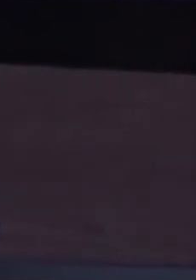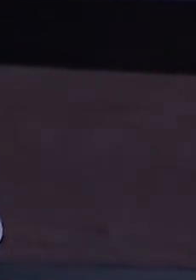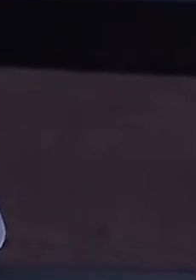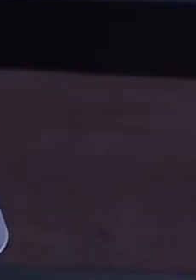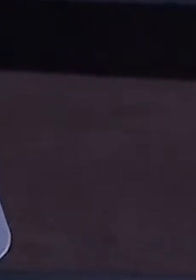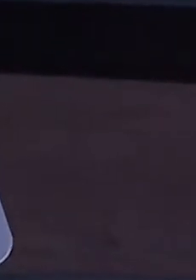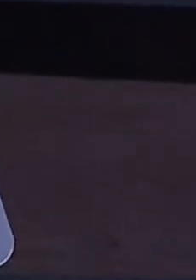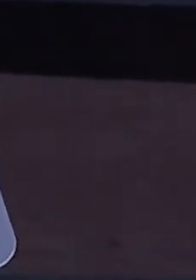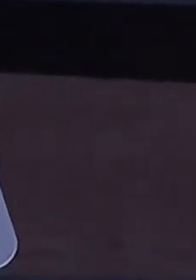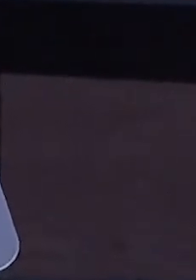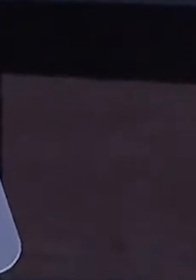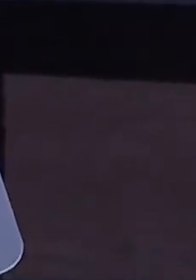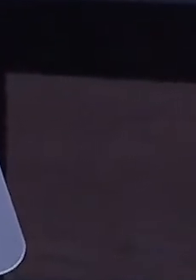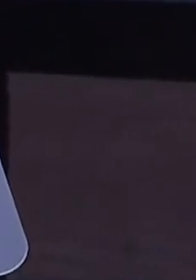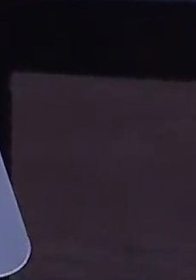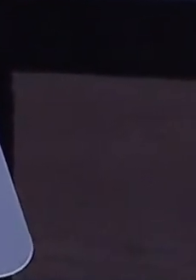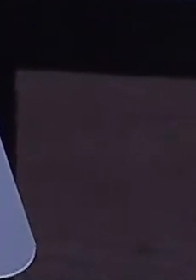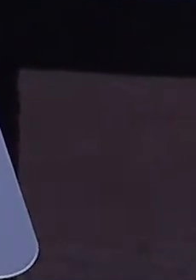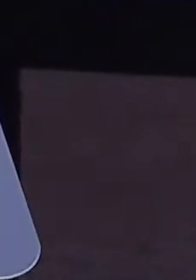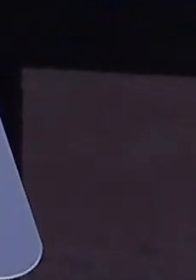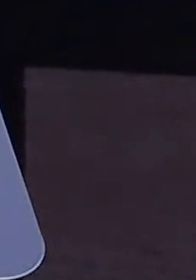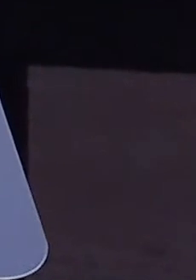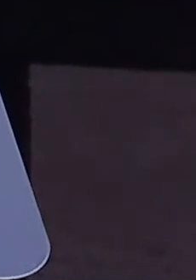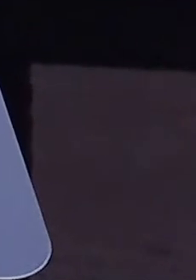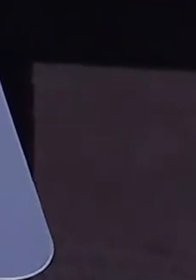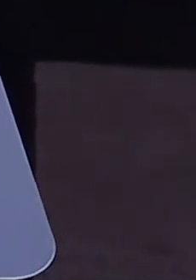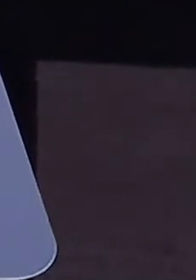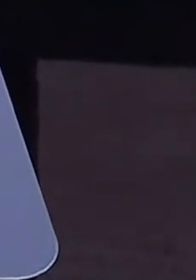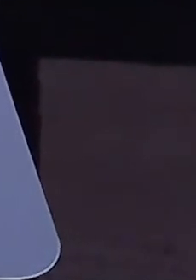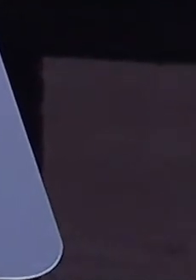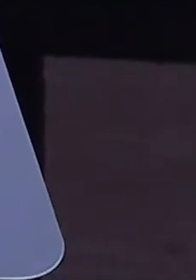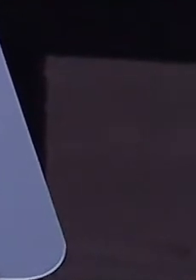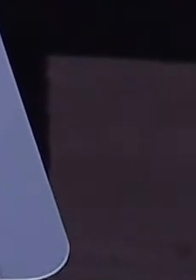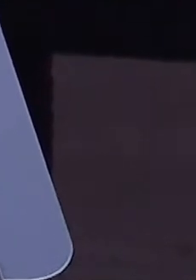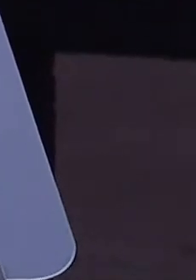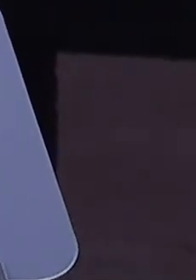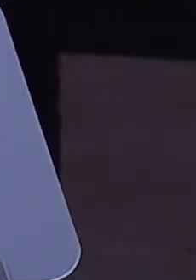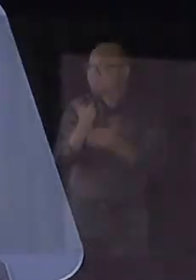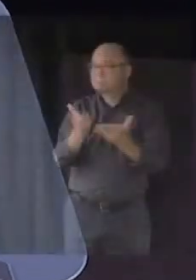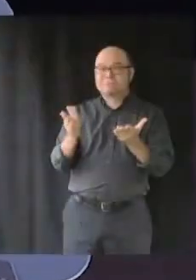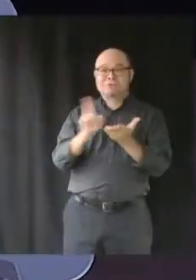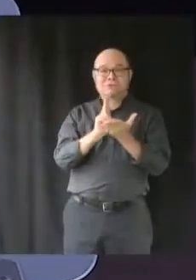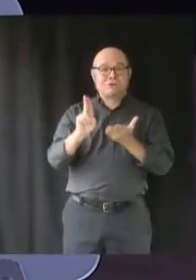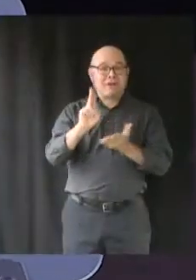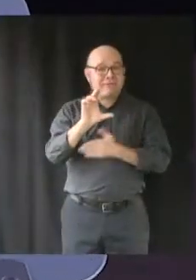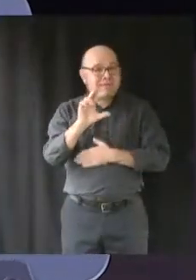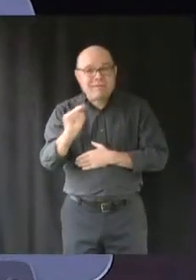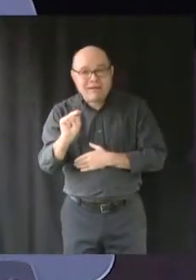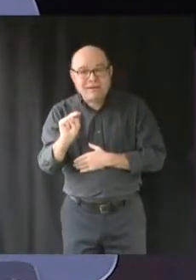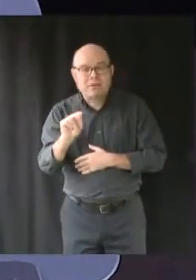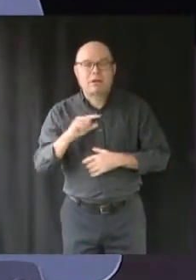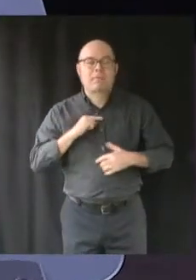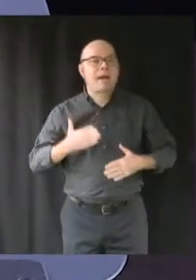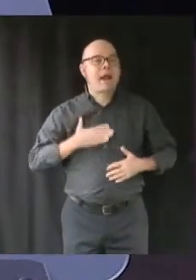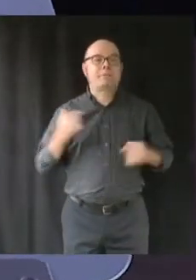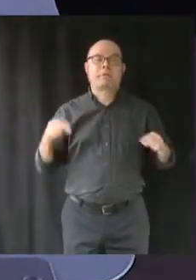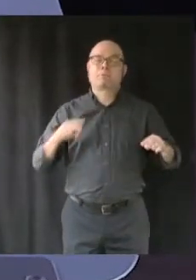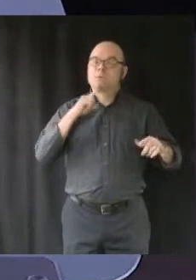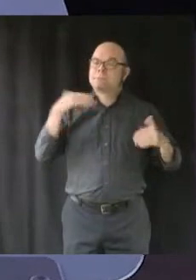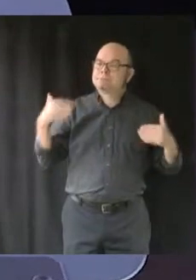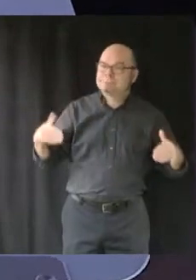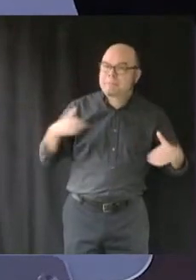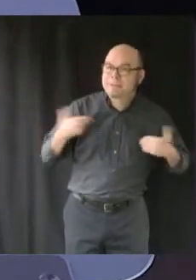Well, good afternoon to the UConn community. I'm so grateful to be here today with the Connecticut